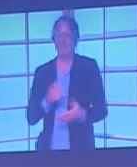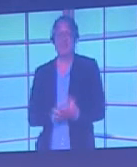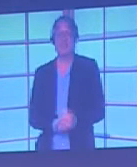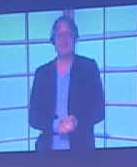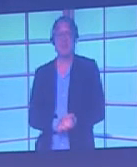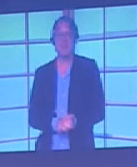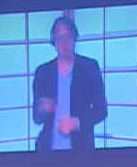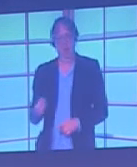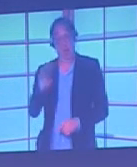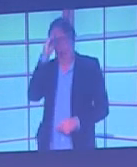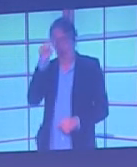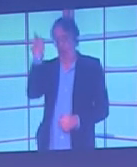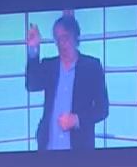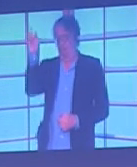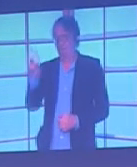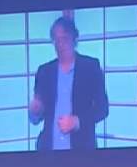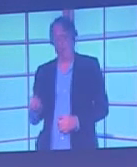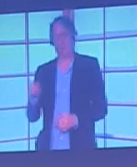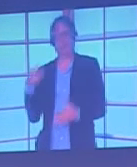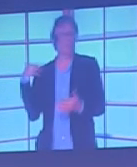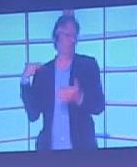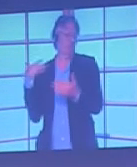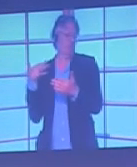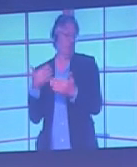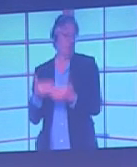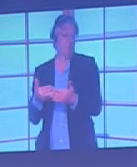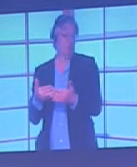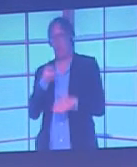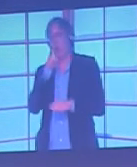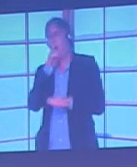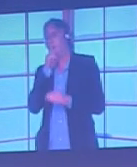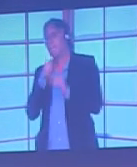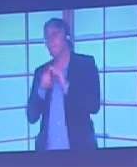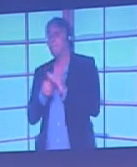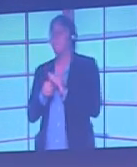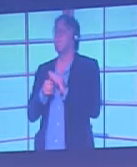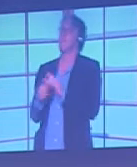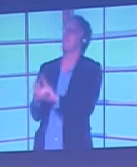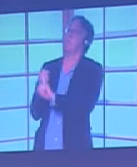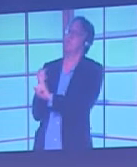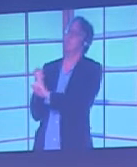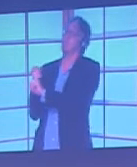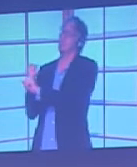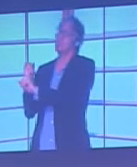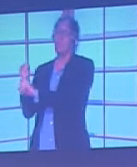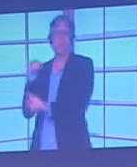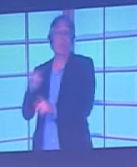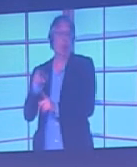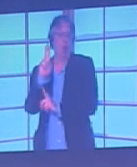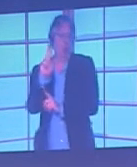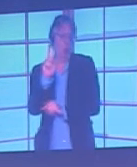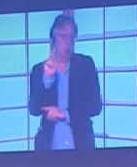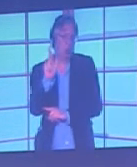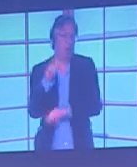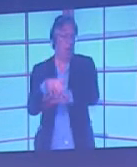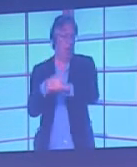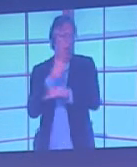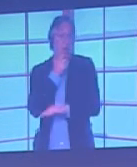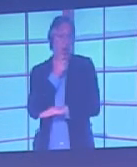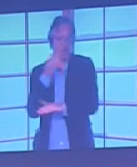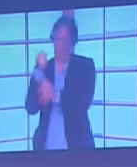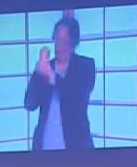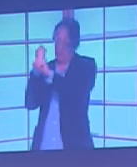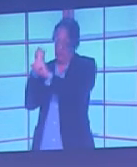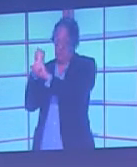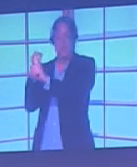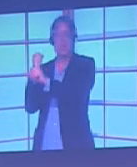that this man quietly behind the scenes has been such an advocate for our topic, both in the UK, but now more